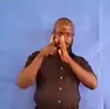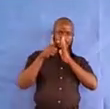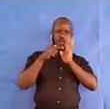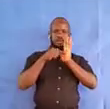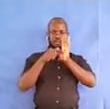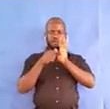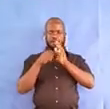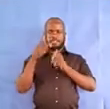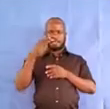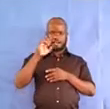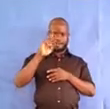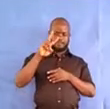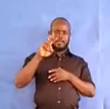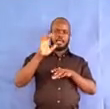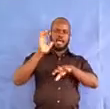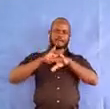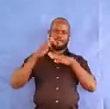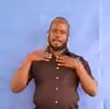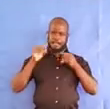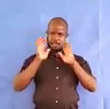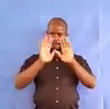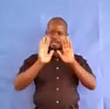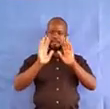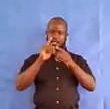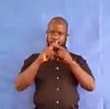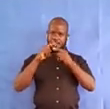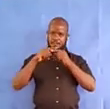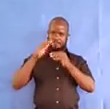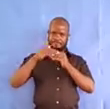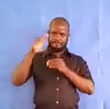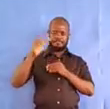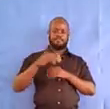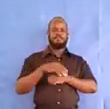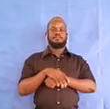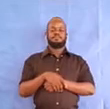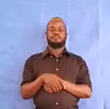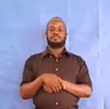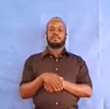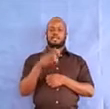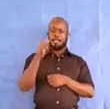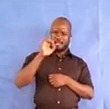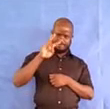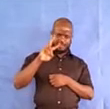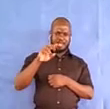This video will show you how HIV infection affects a person's health over the years.